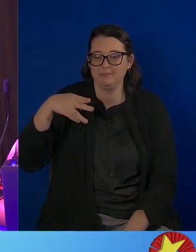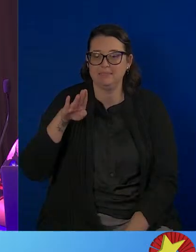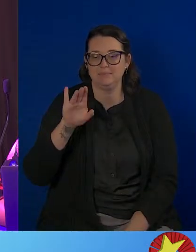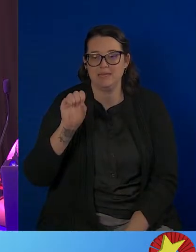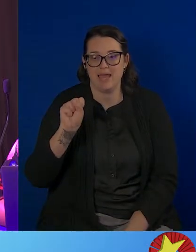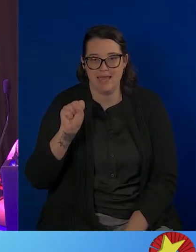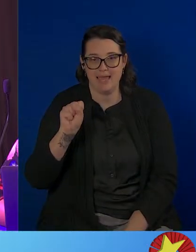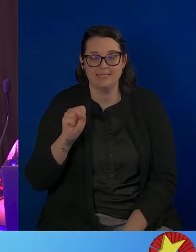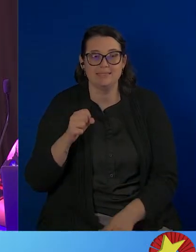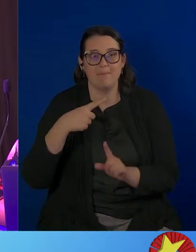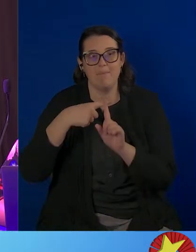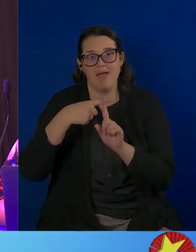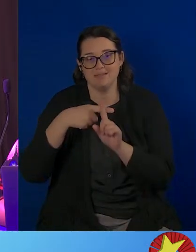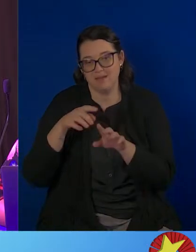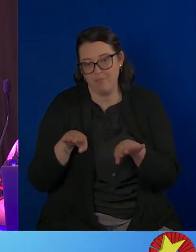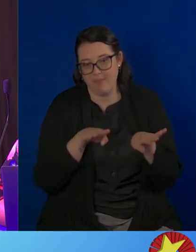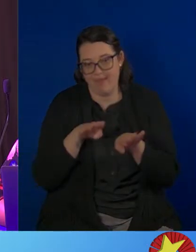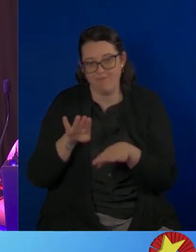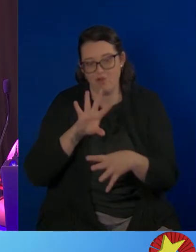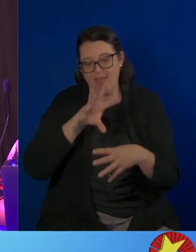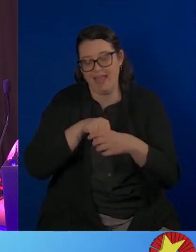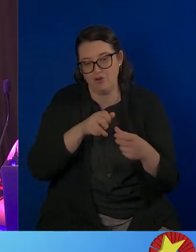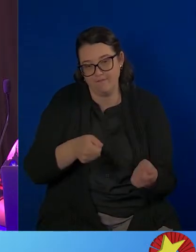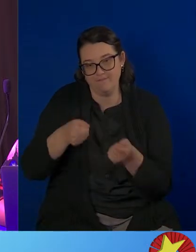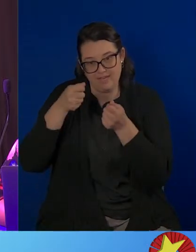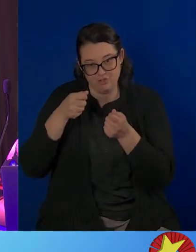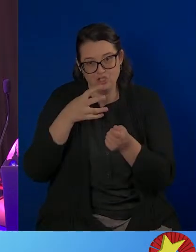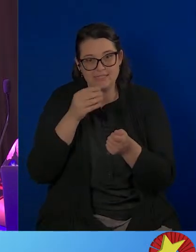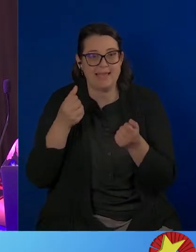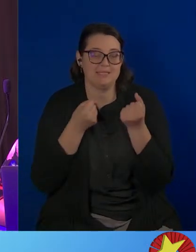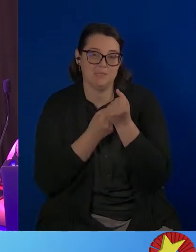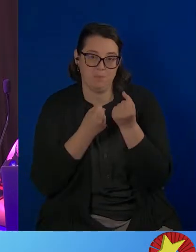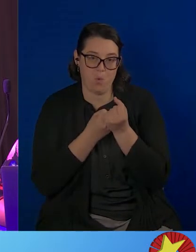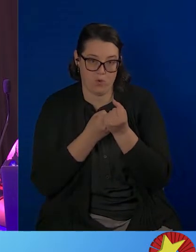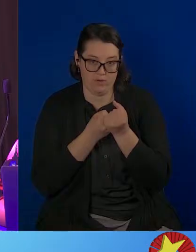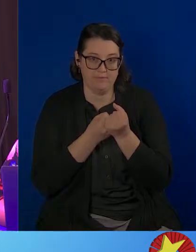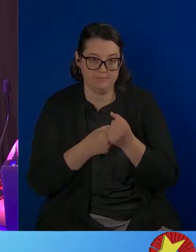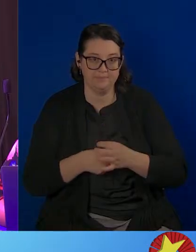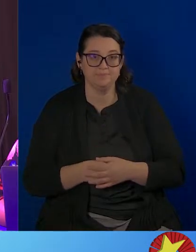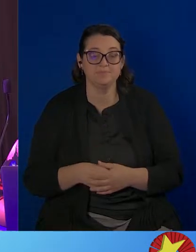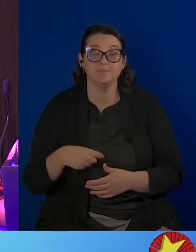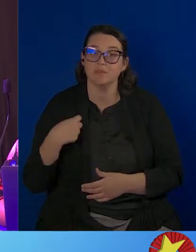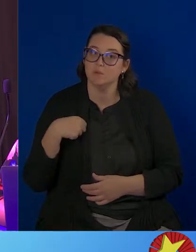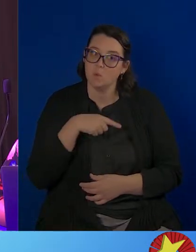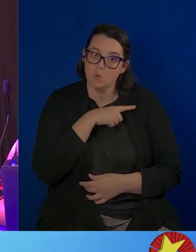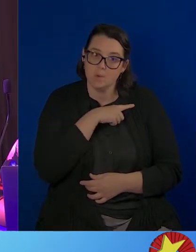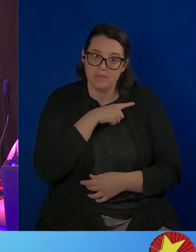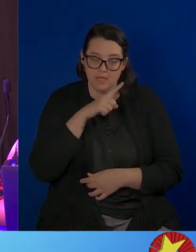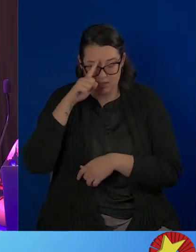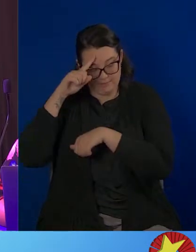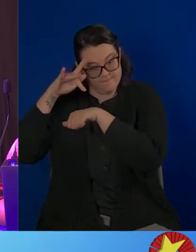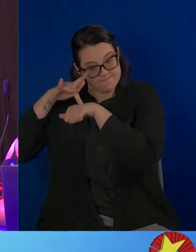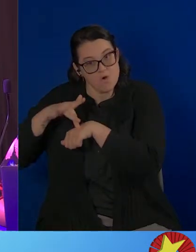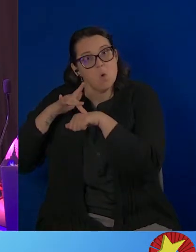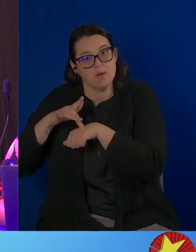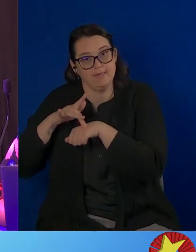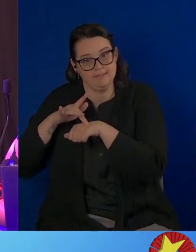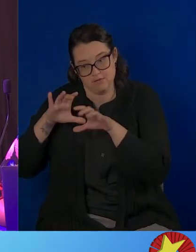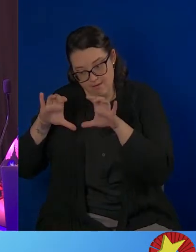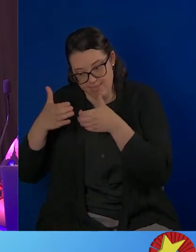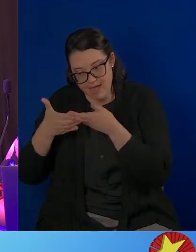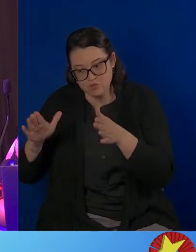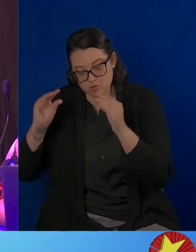Behavioral Interventions and Support. But we're also hyper-focused on classroom instruction and